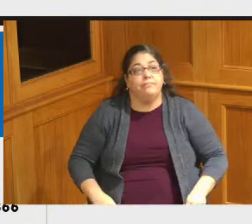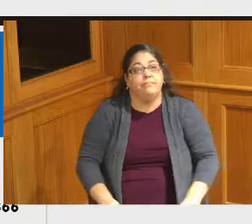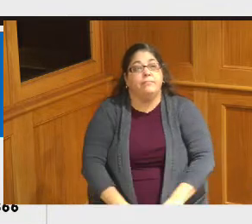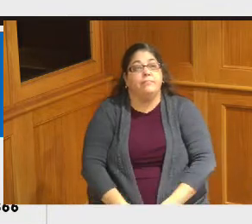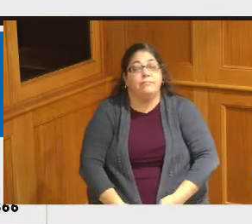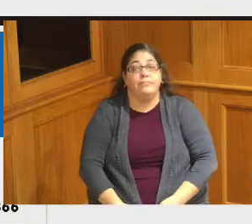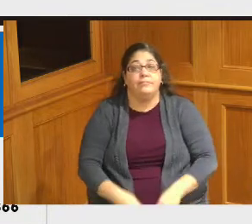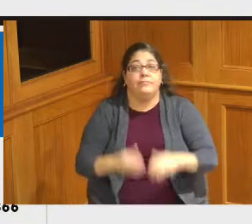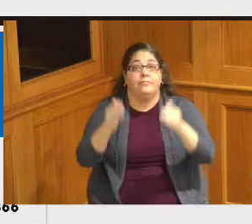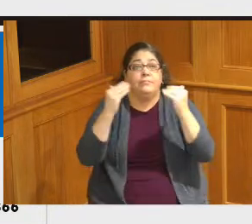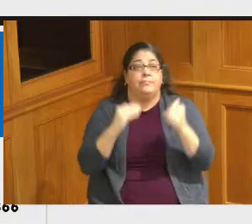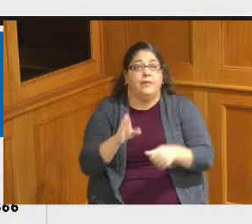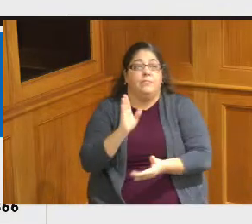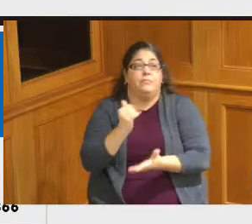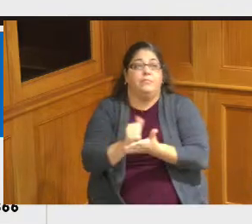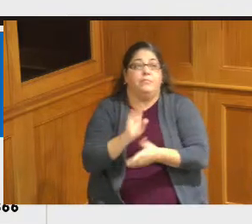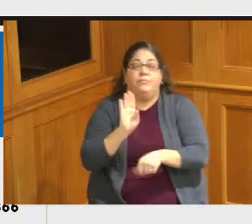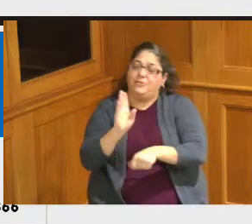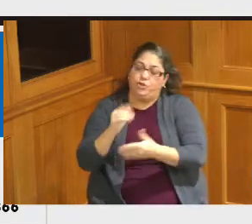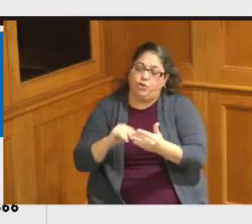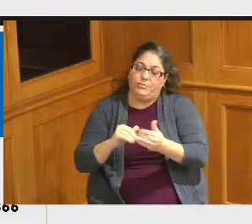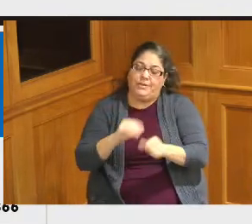Our business relief grant,